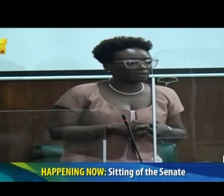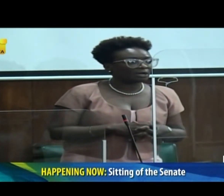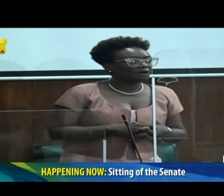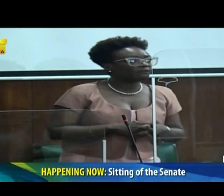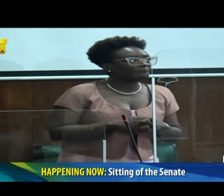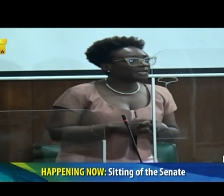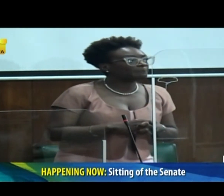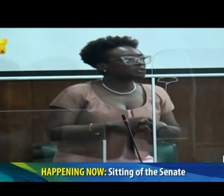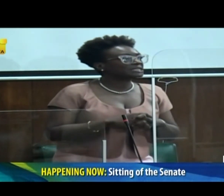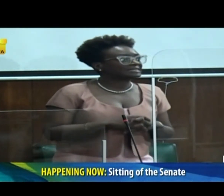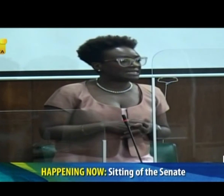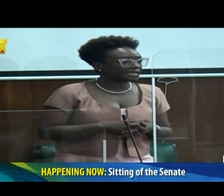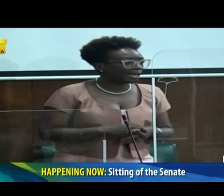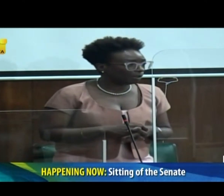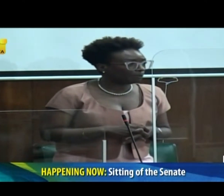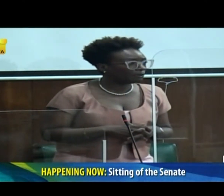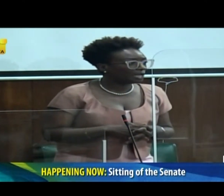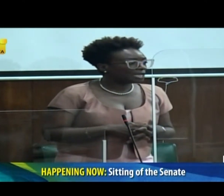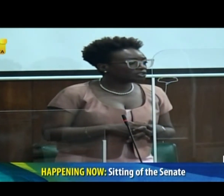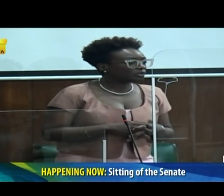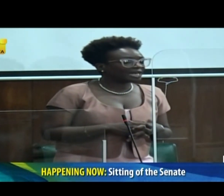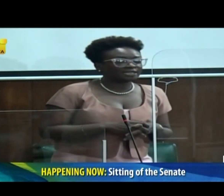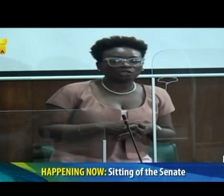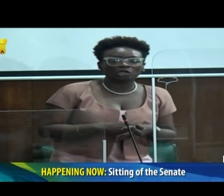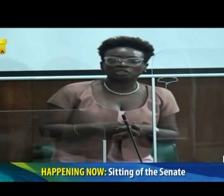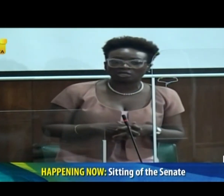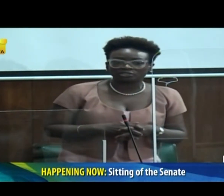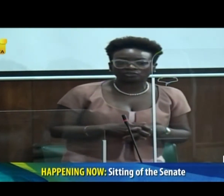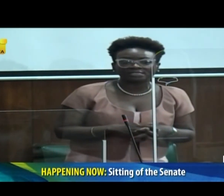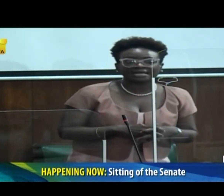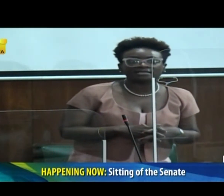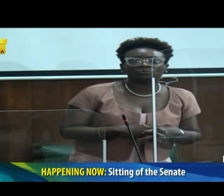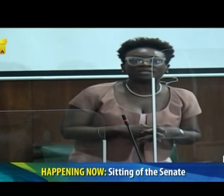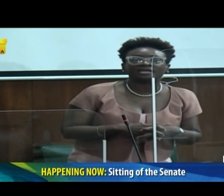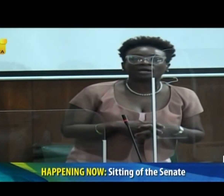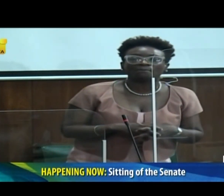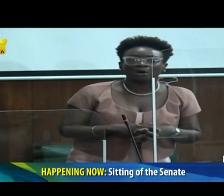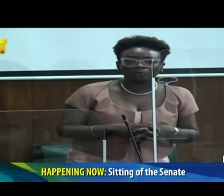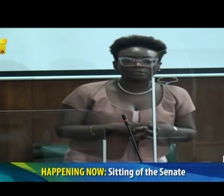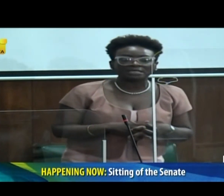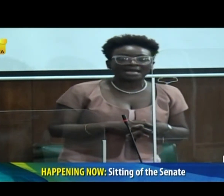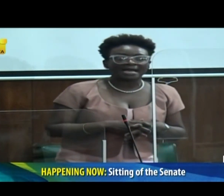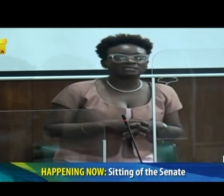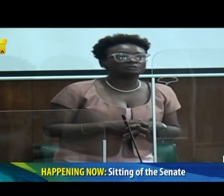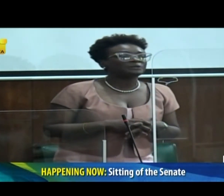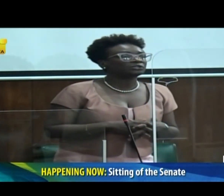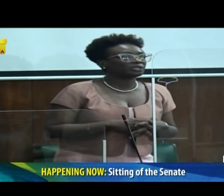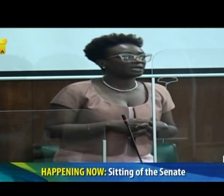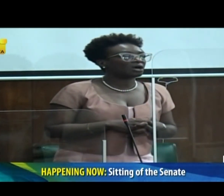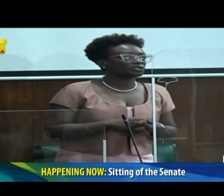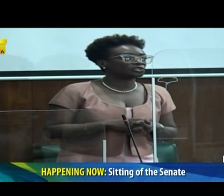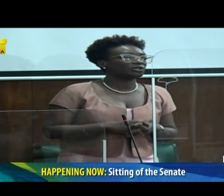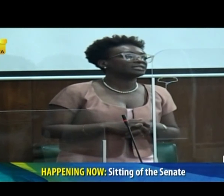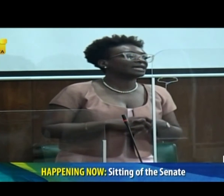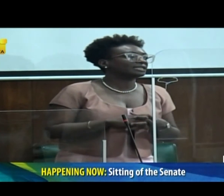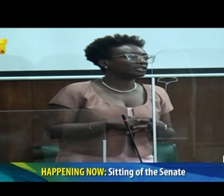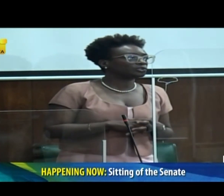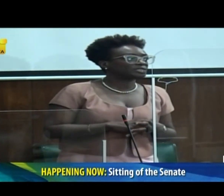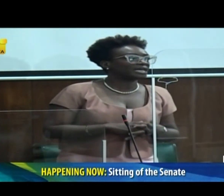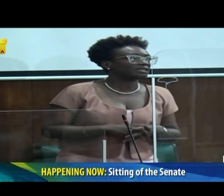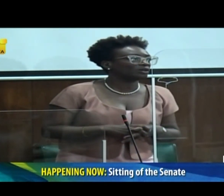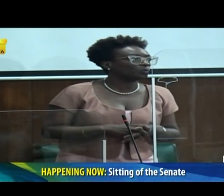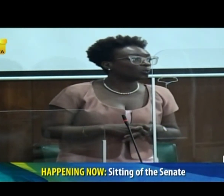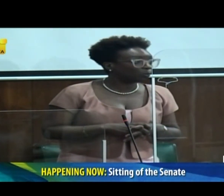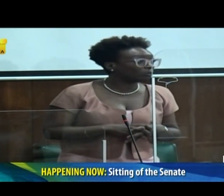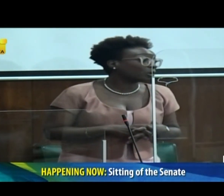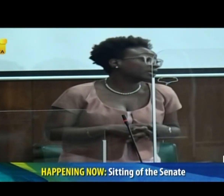stigma for people to seek help, so that they're not ostracized when they come out and speak to the concerns and the issues that